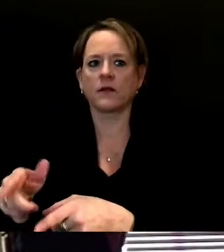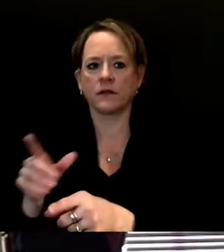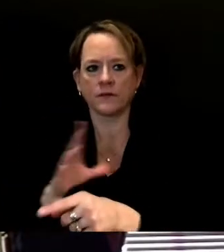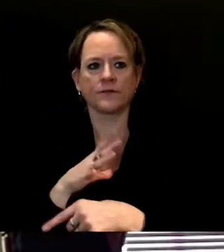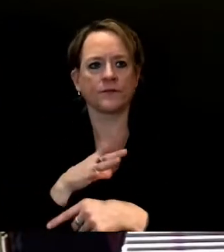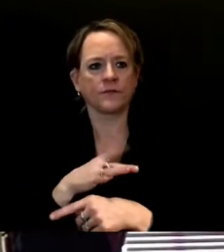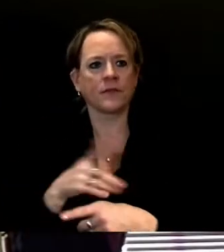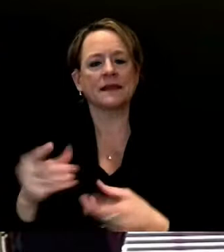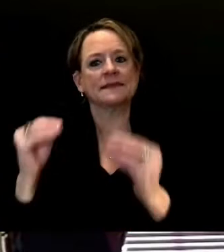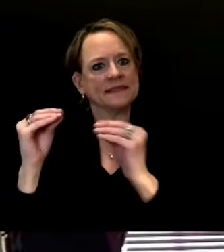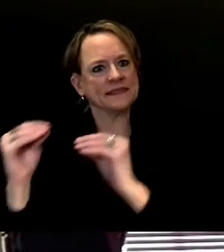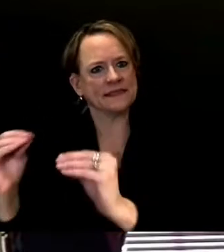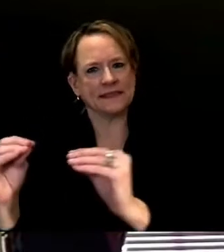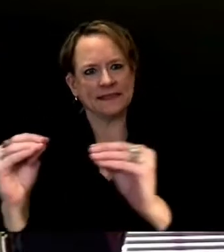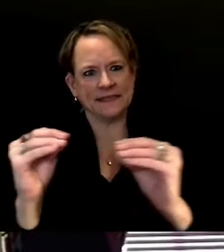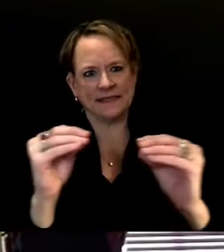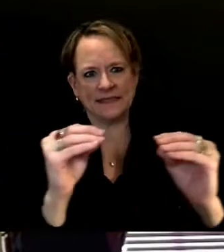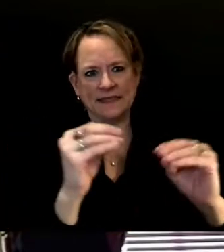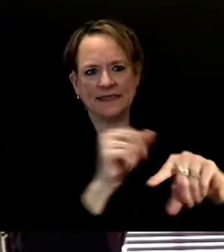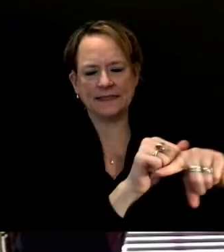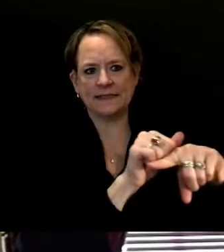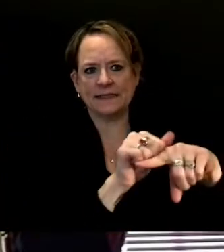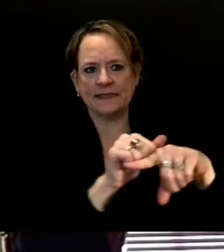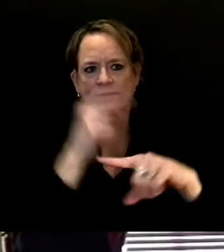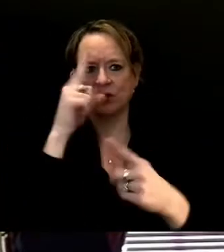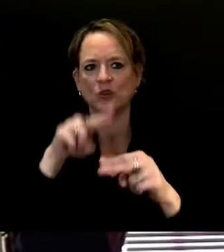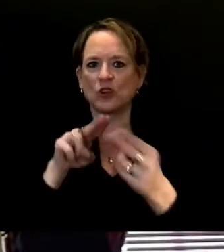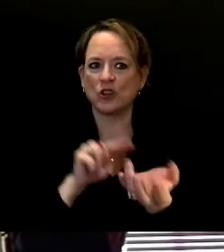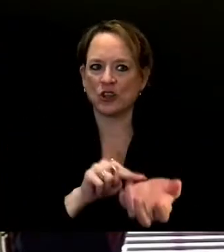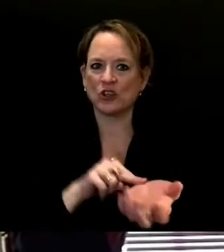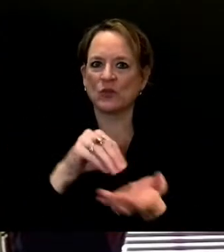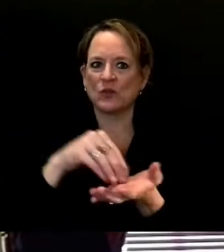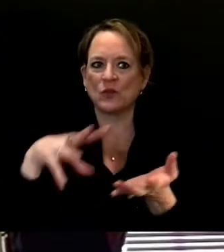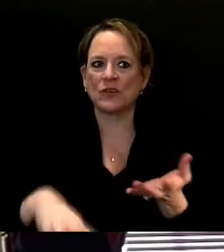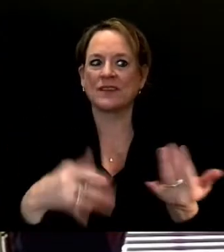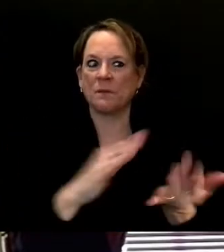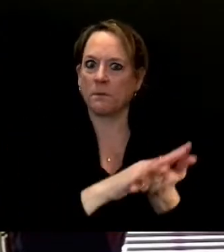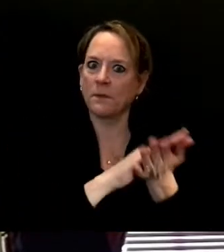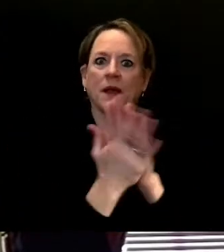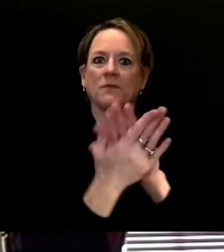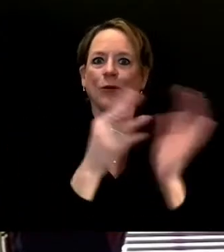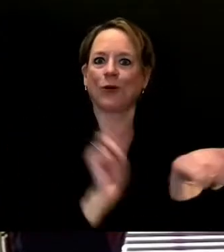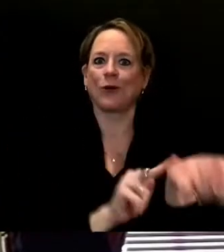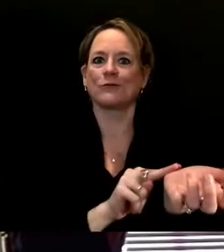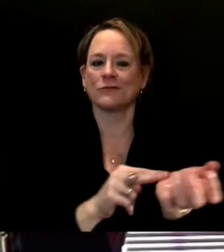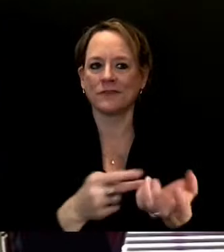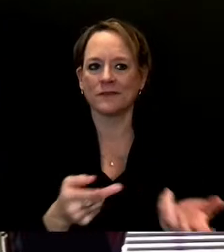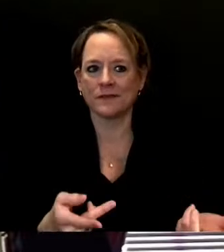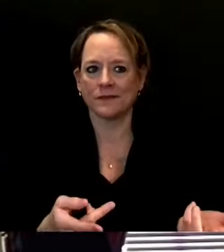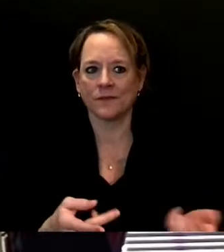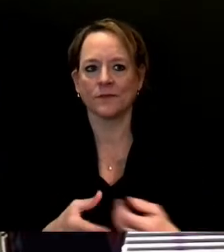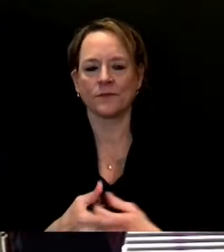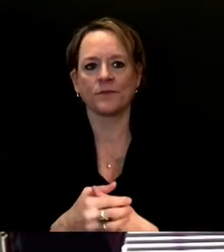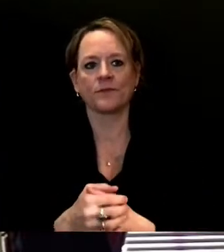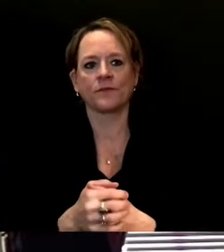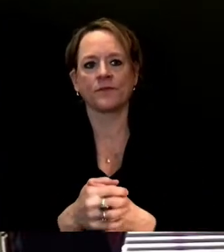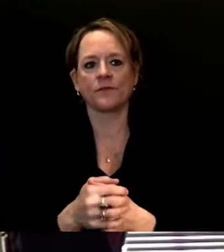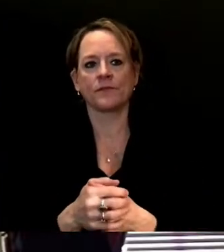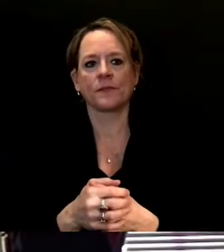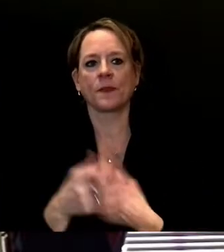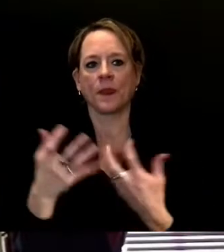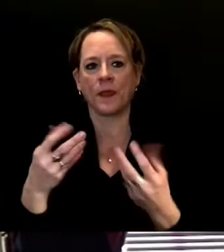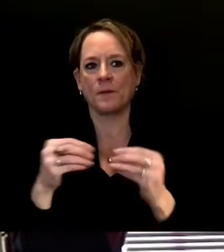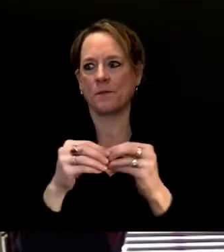providing the background and the skills necessary to create the next generation of nurses. So we will continue